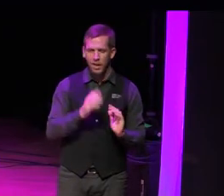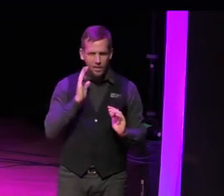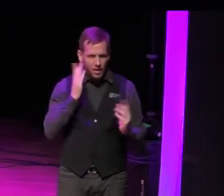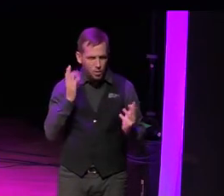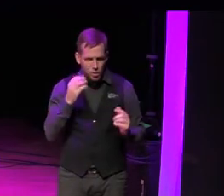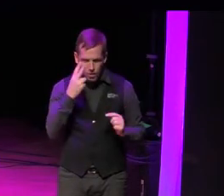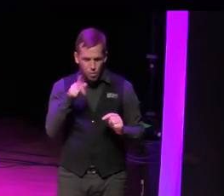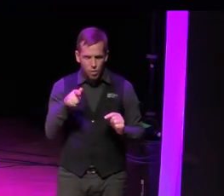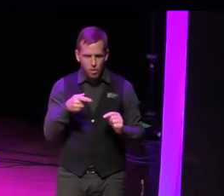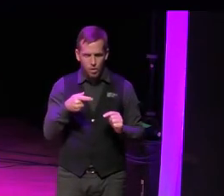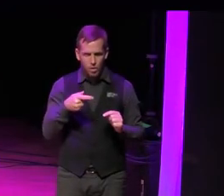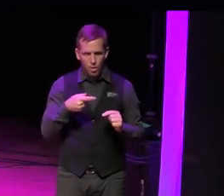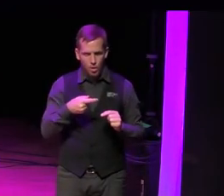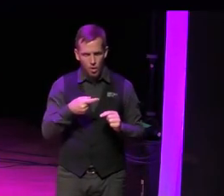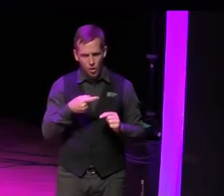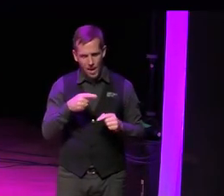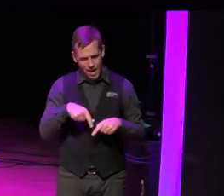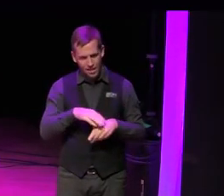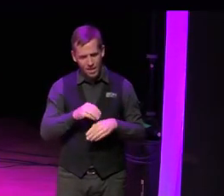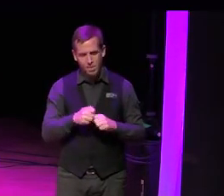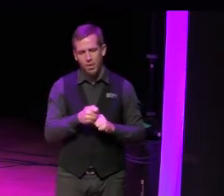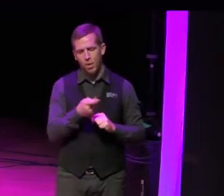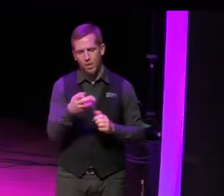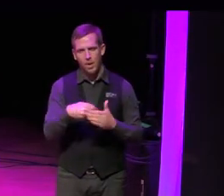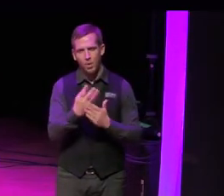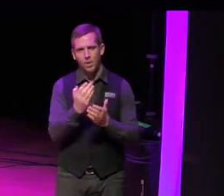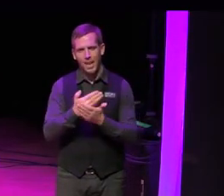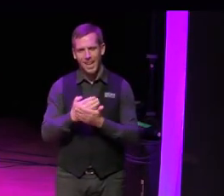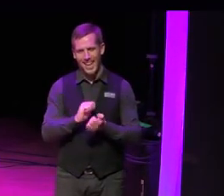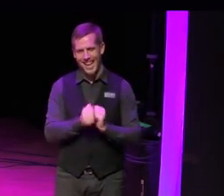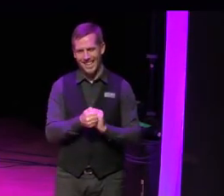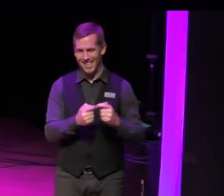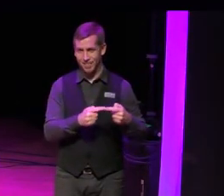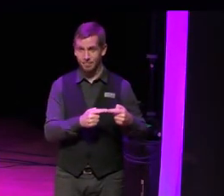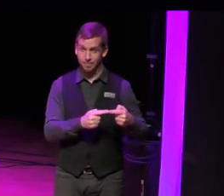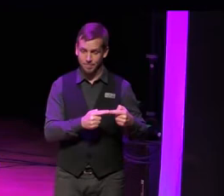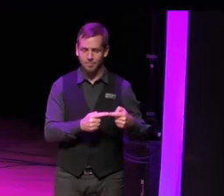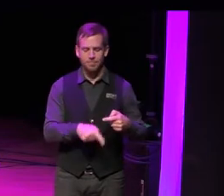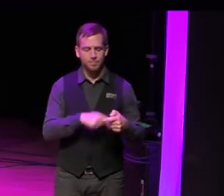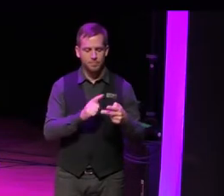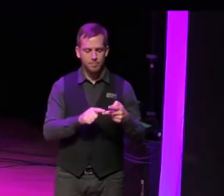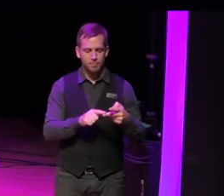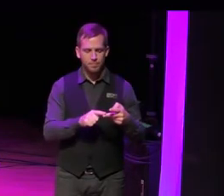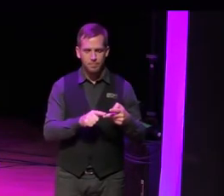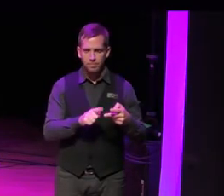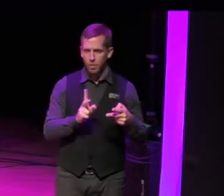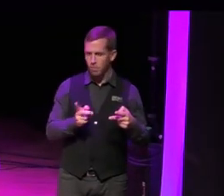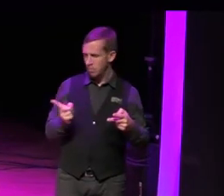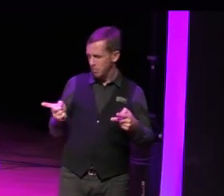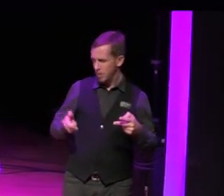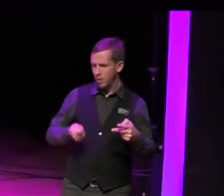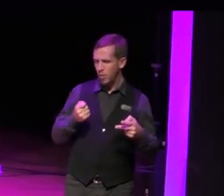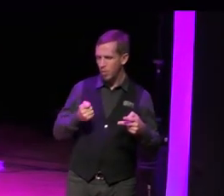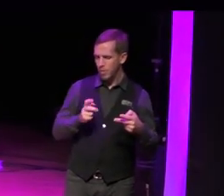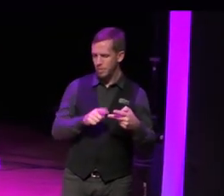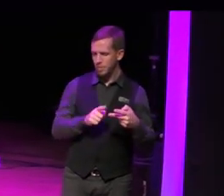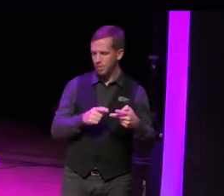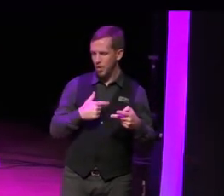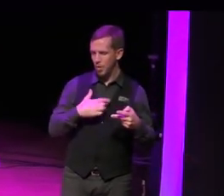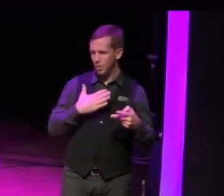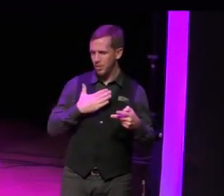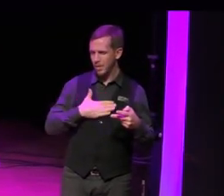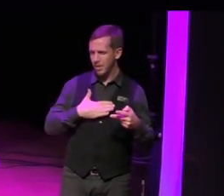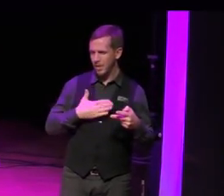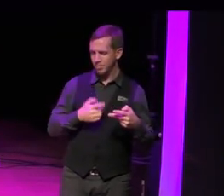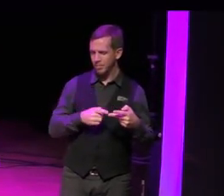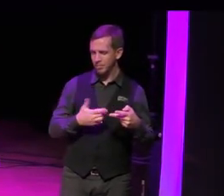countries. So that's one element. And then the other element is what you point to and where I see an interesting movement, and that